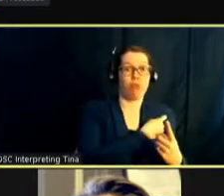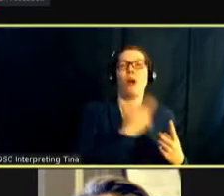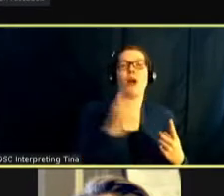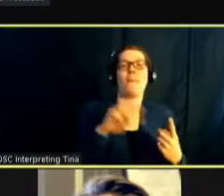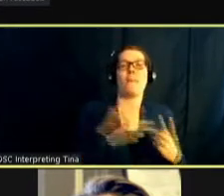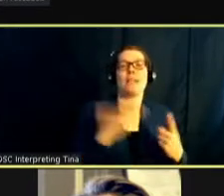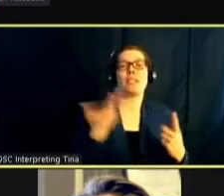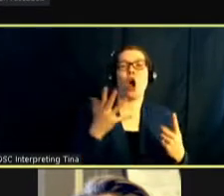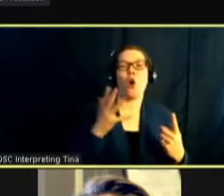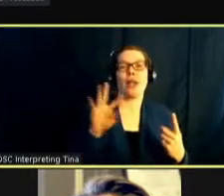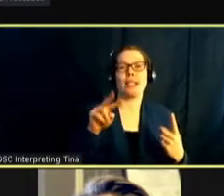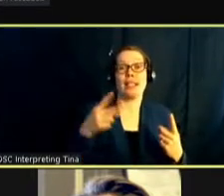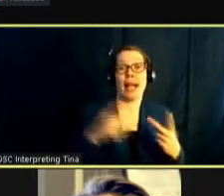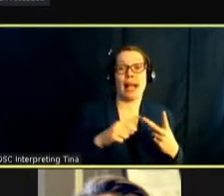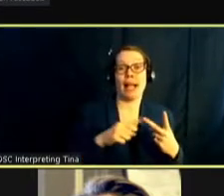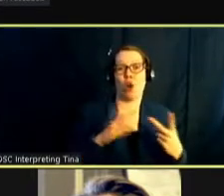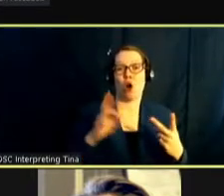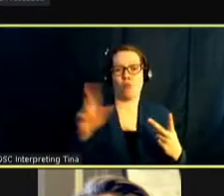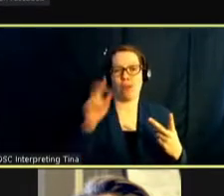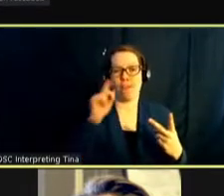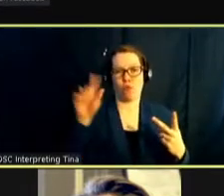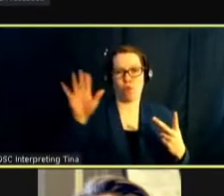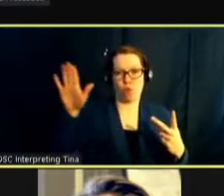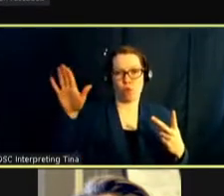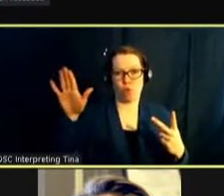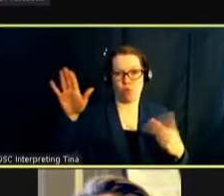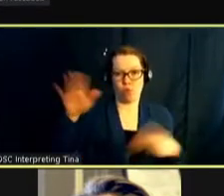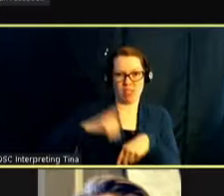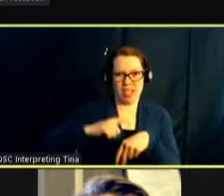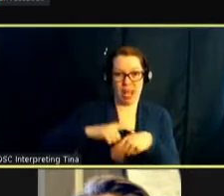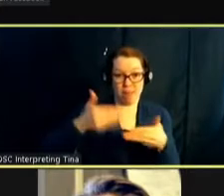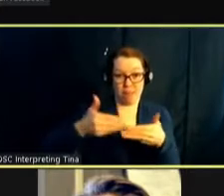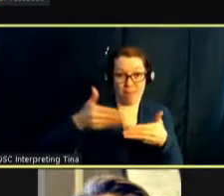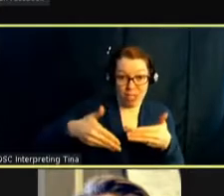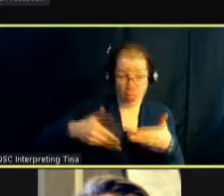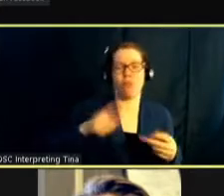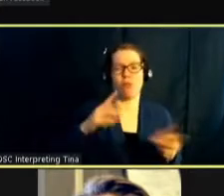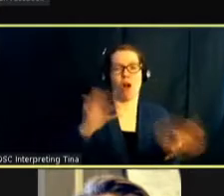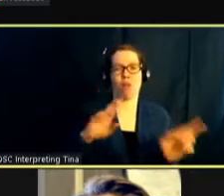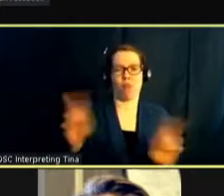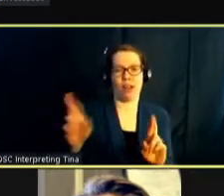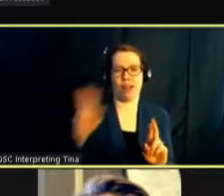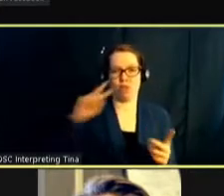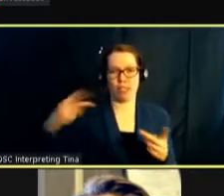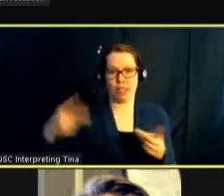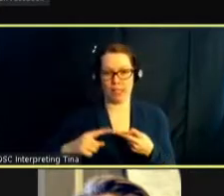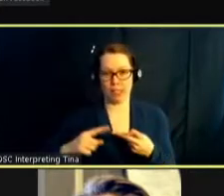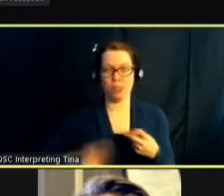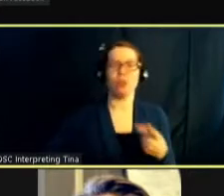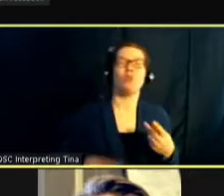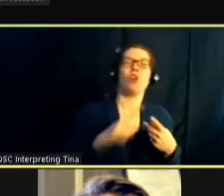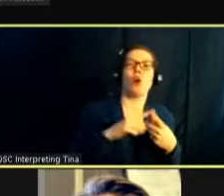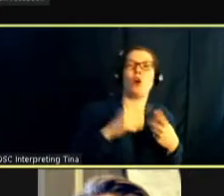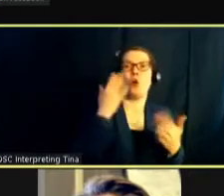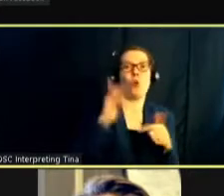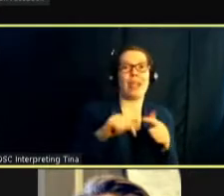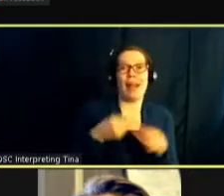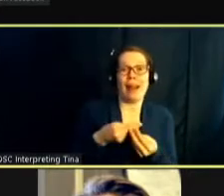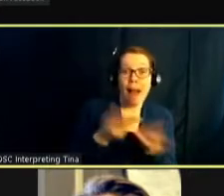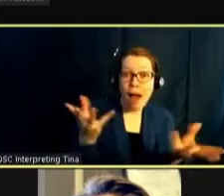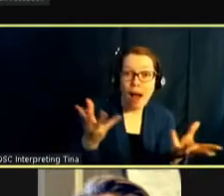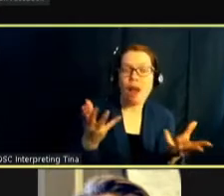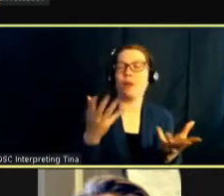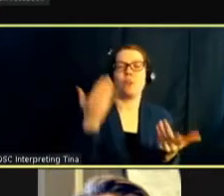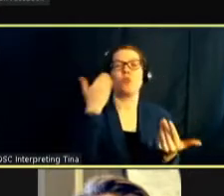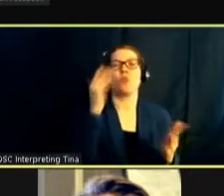again, doing 10,000 individuals. We want to get as many people vaccinated as possible as quick as we can, but we can't because we don't know how many doses we're getting even